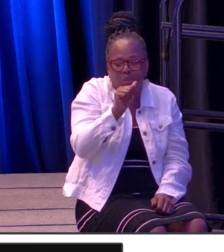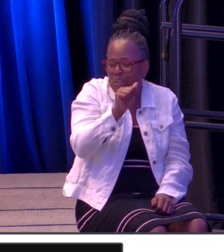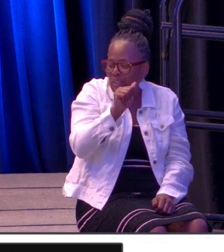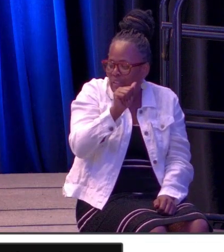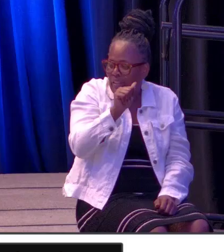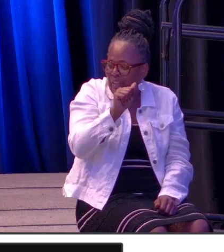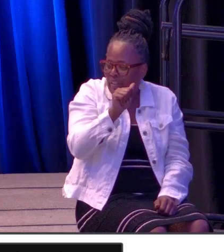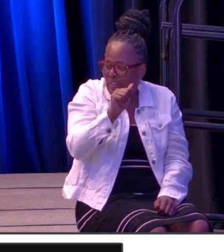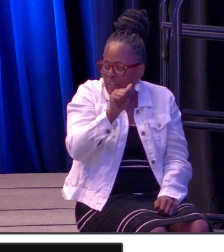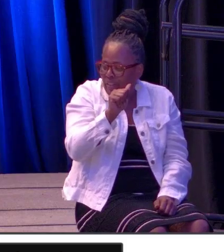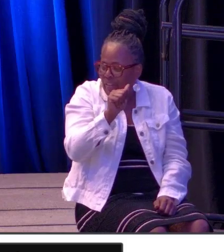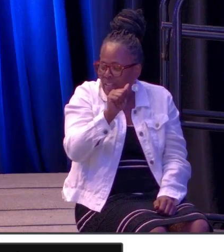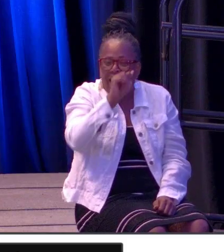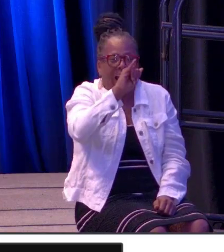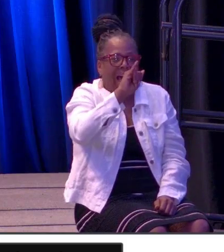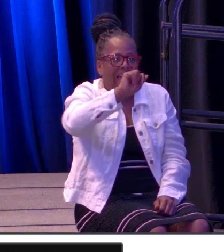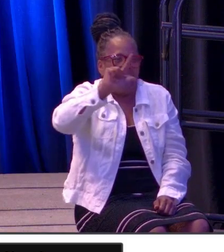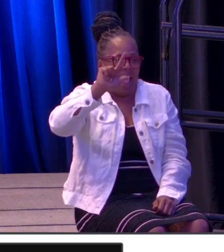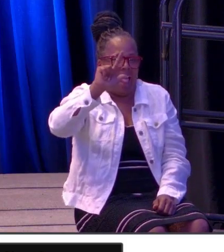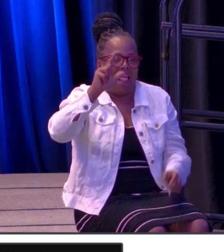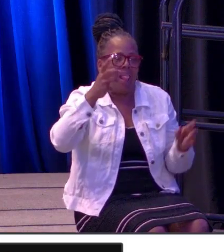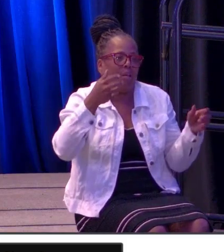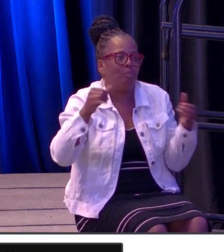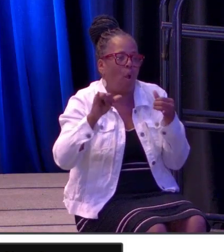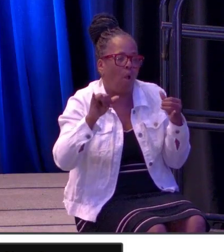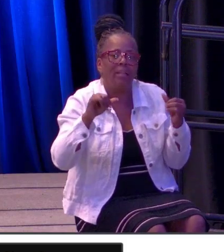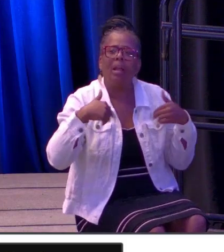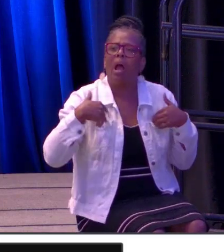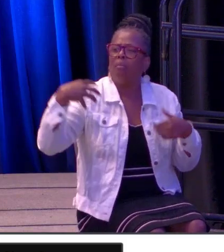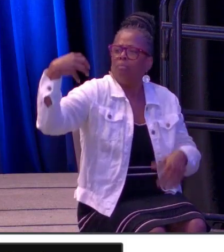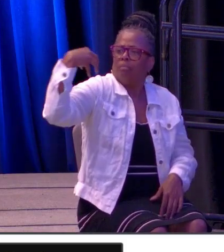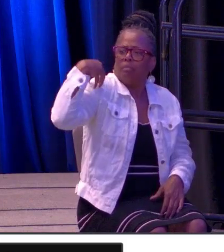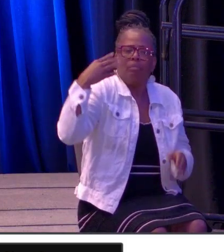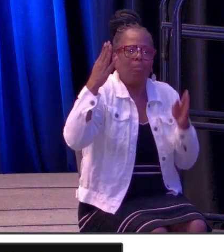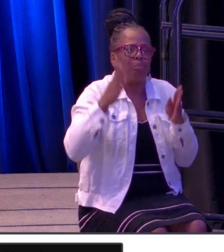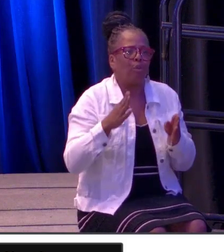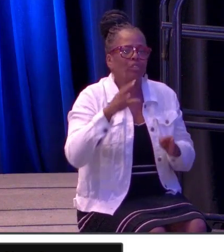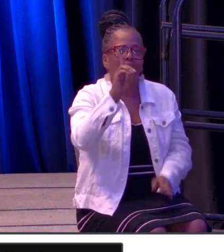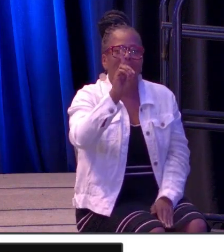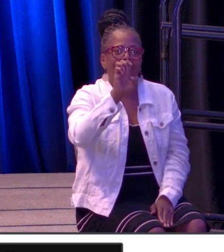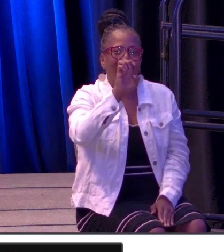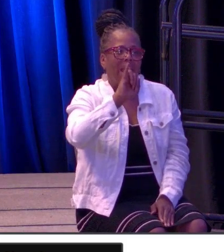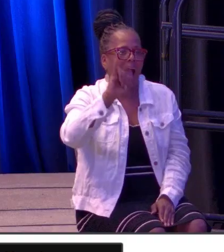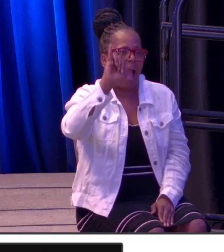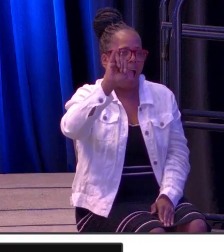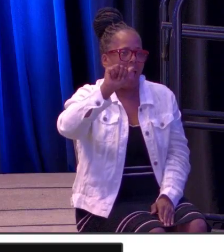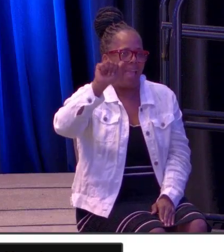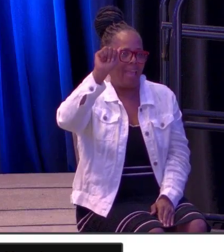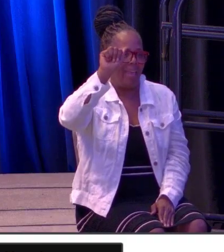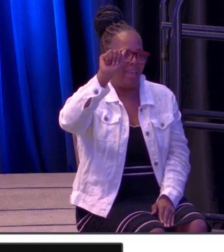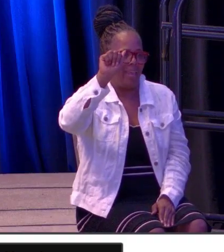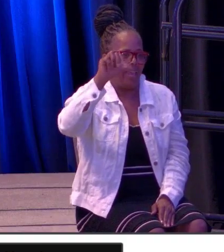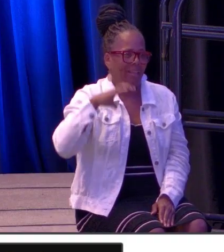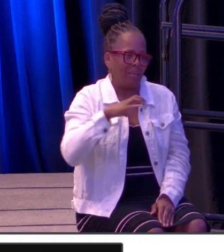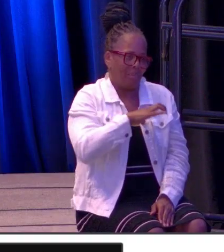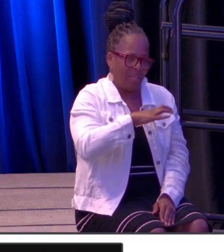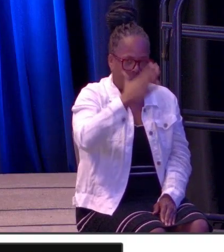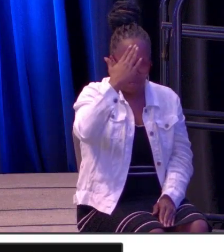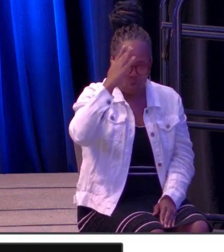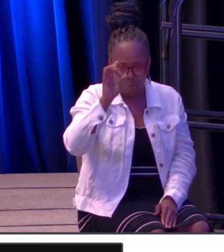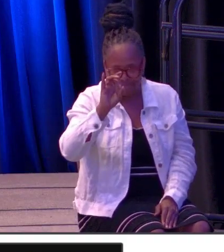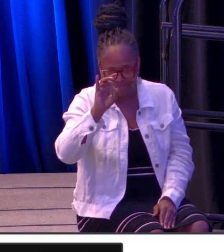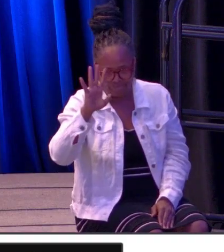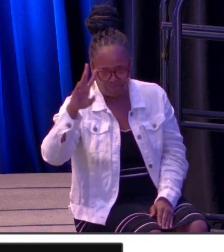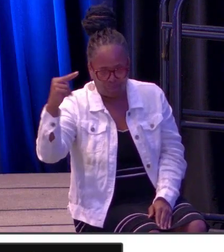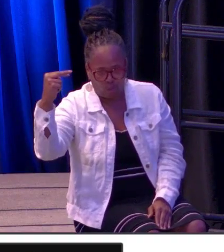they. I am the chairperson for the DEIA committee. I know those terrible letters at the moment,